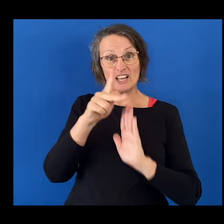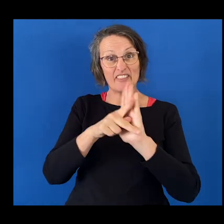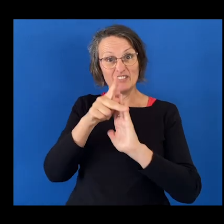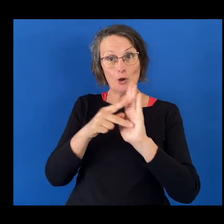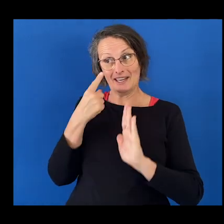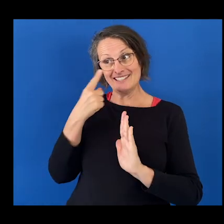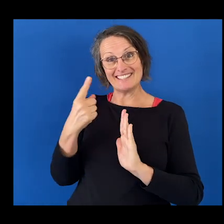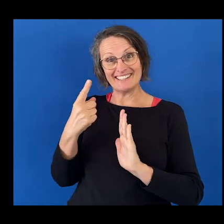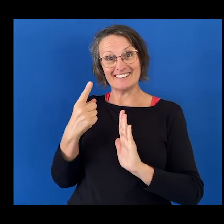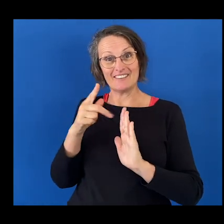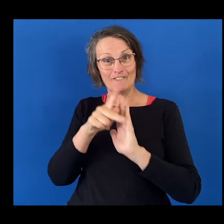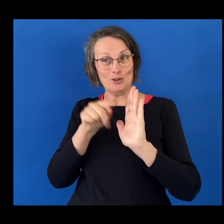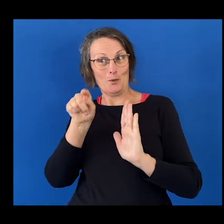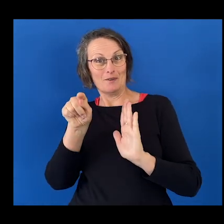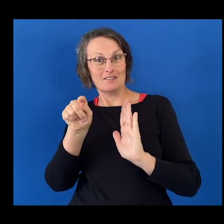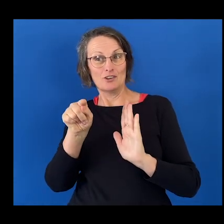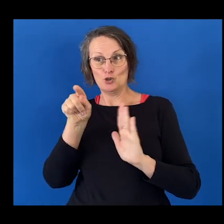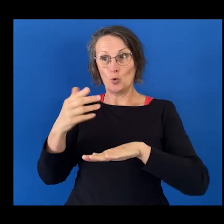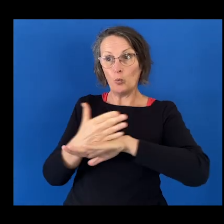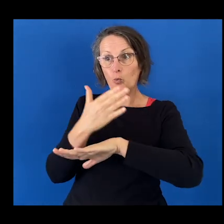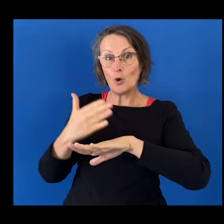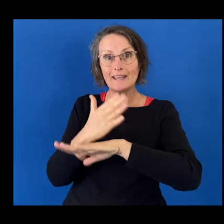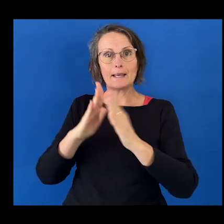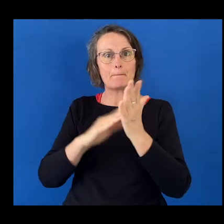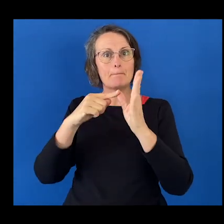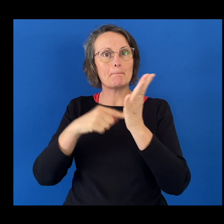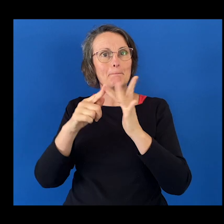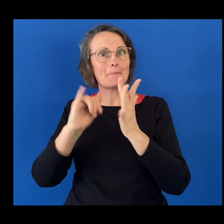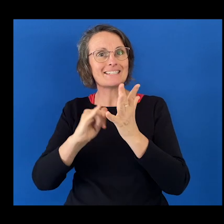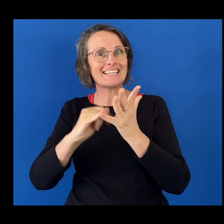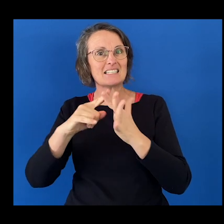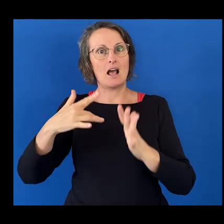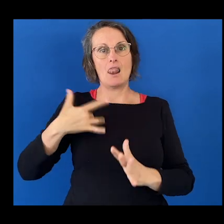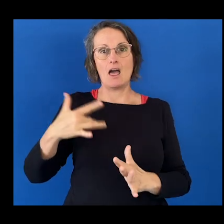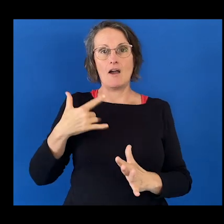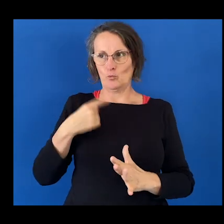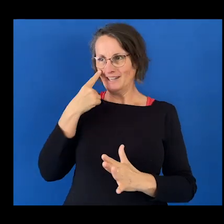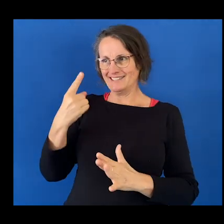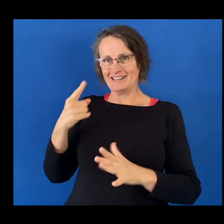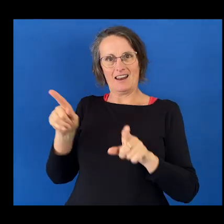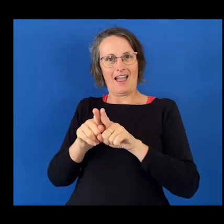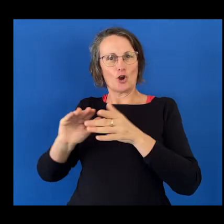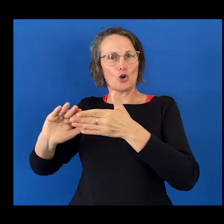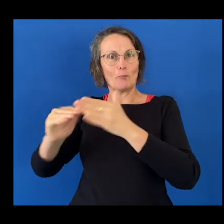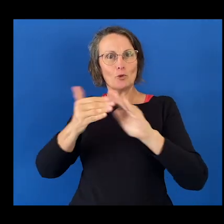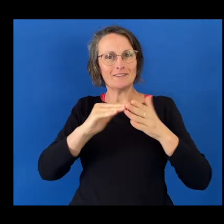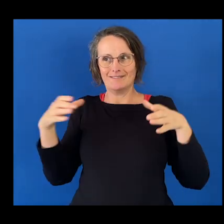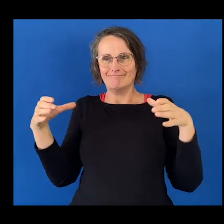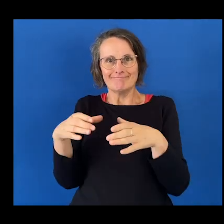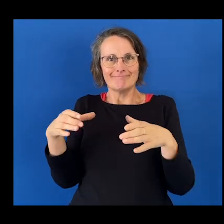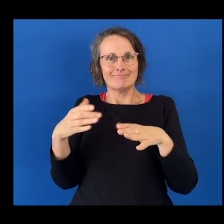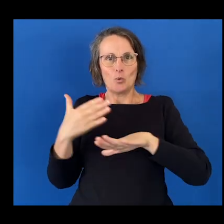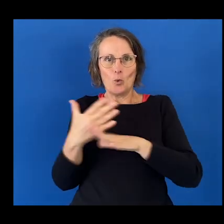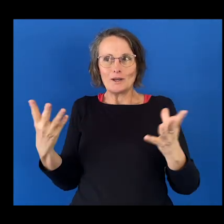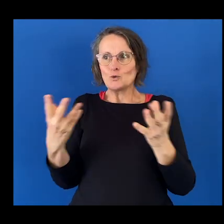video, there's an accompanying video to the exhibition, your work in Matisse Alive, and we see that sense of community and